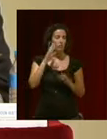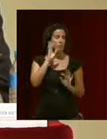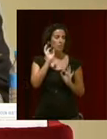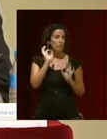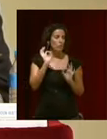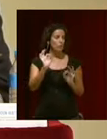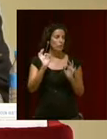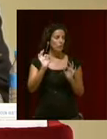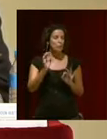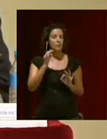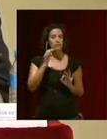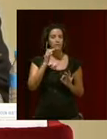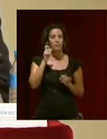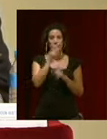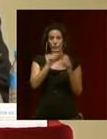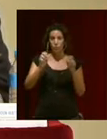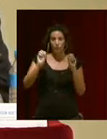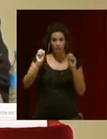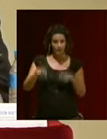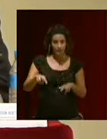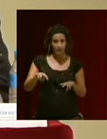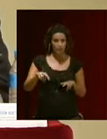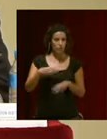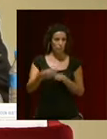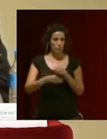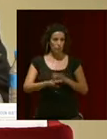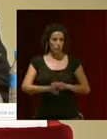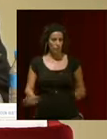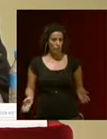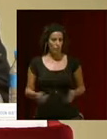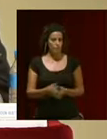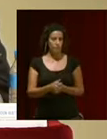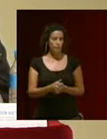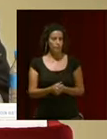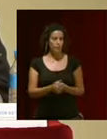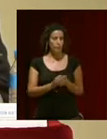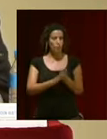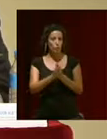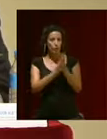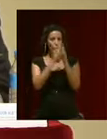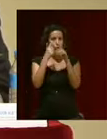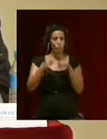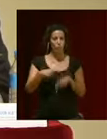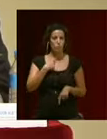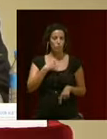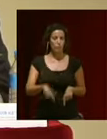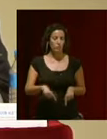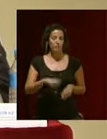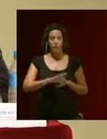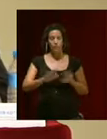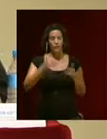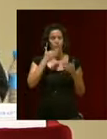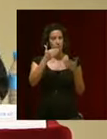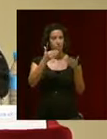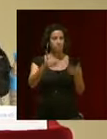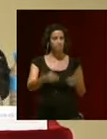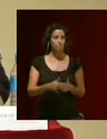forward when working on all the different aspects that we want to cover. And of course, without people, we